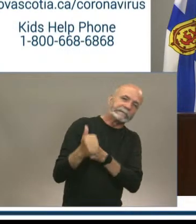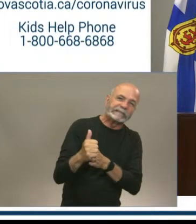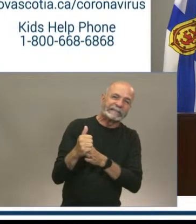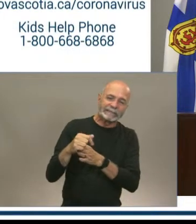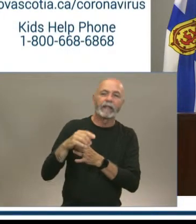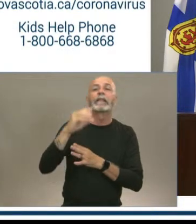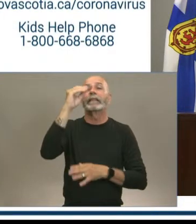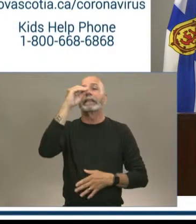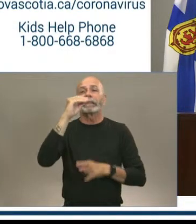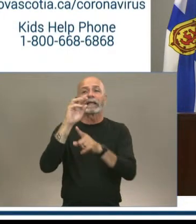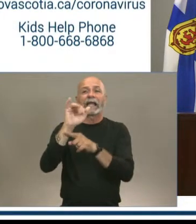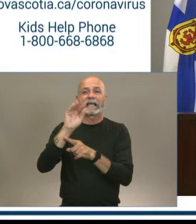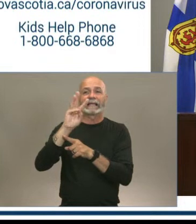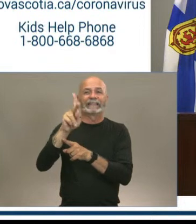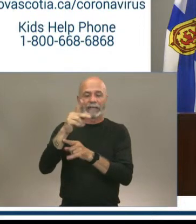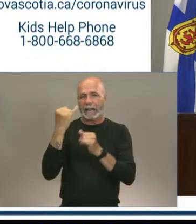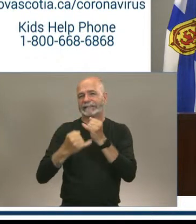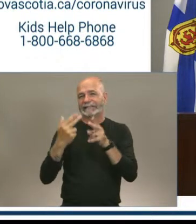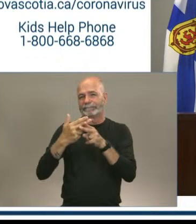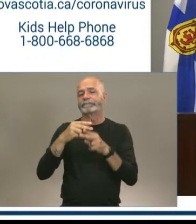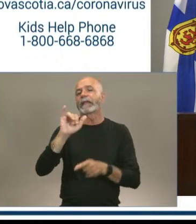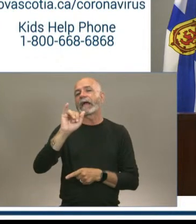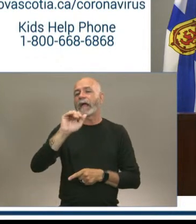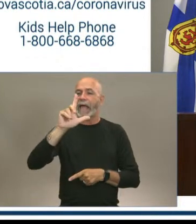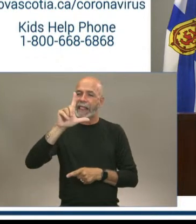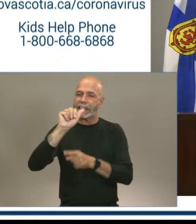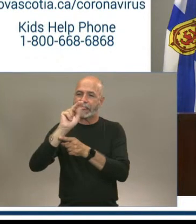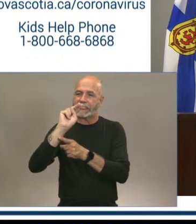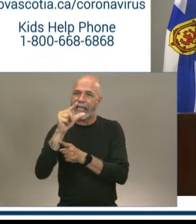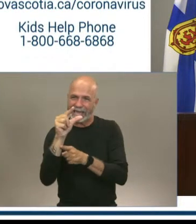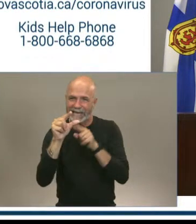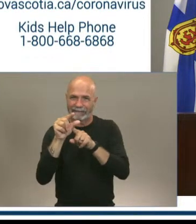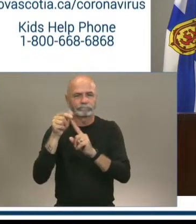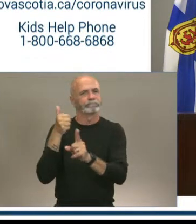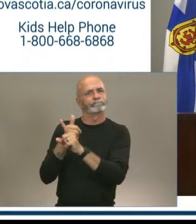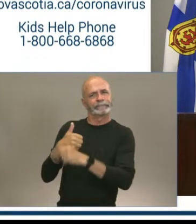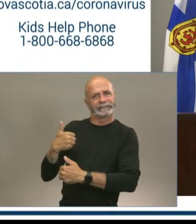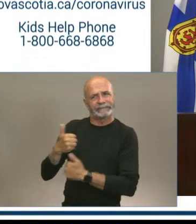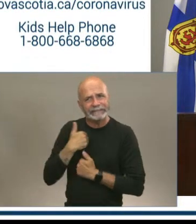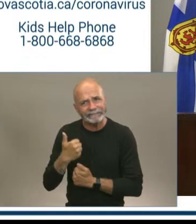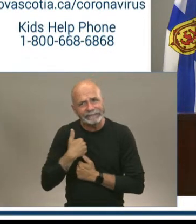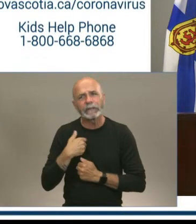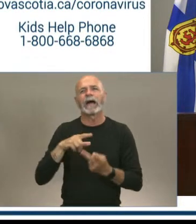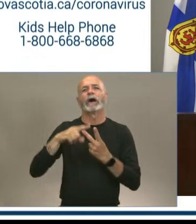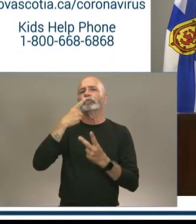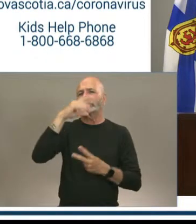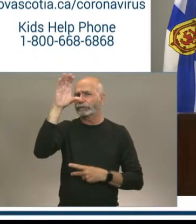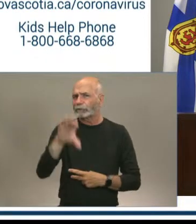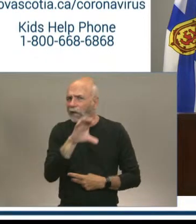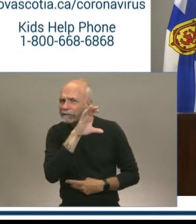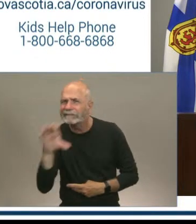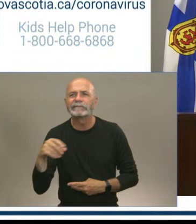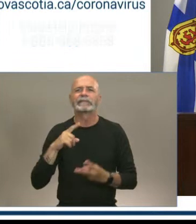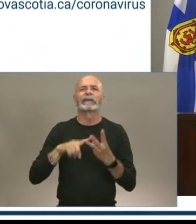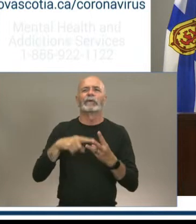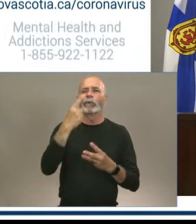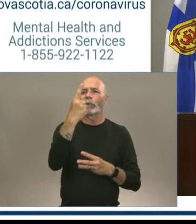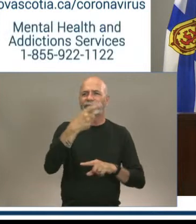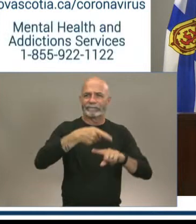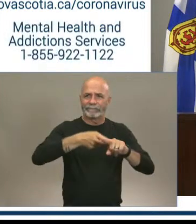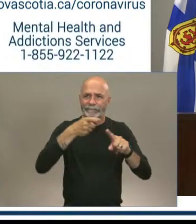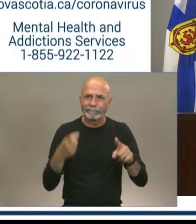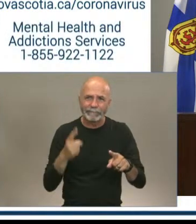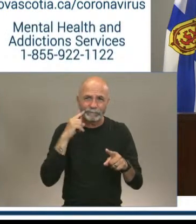are Captain Clement from the Canadian Armed Forces, and Sarah Parisio from the Red Cross, and Kathleen King from the Convention